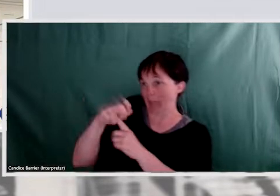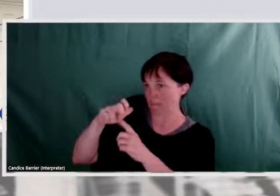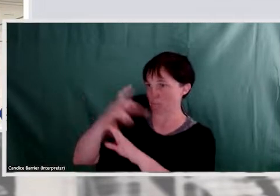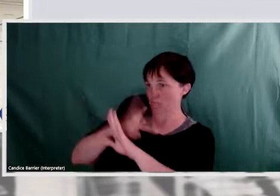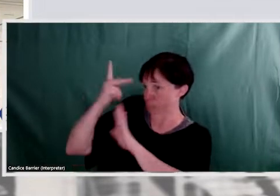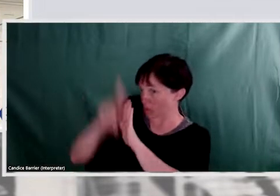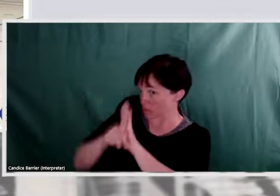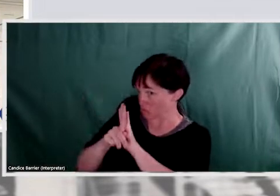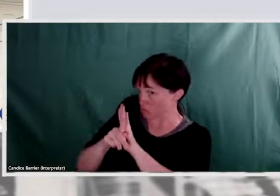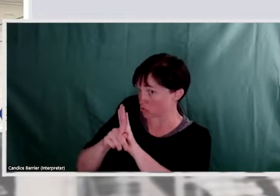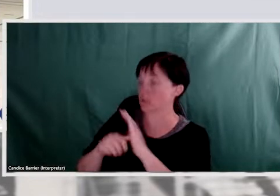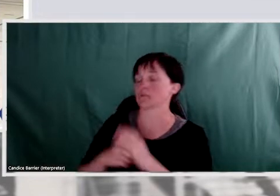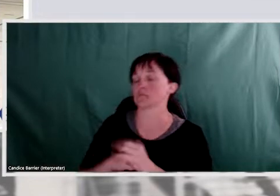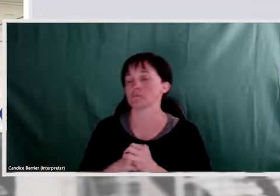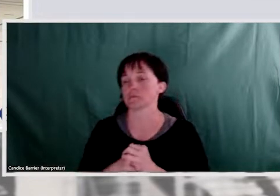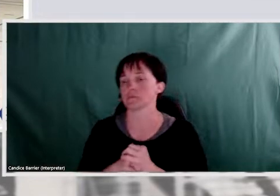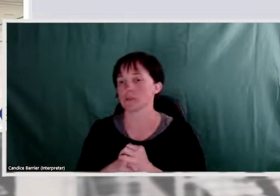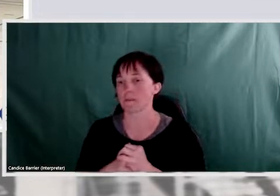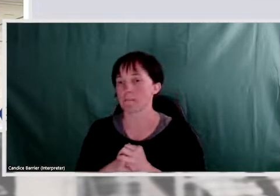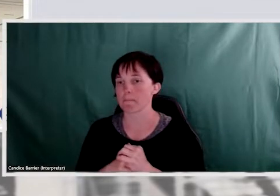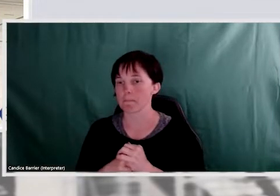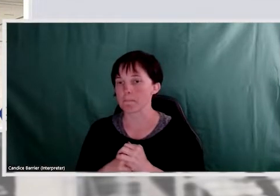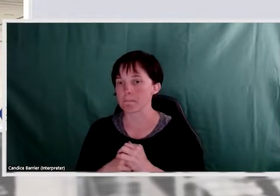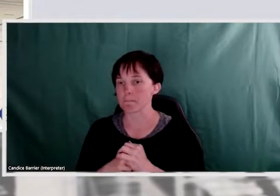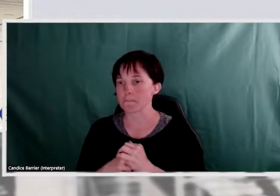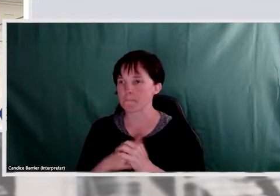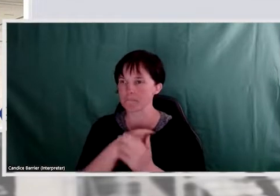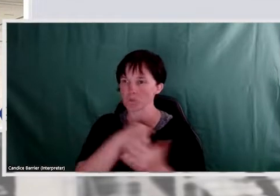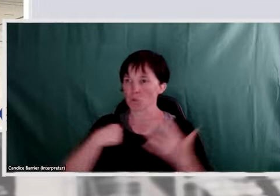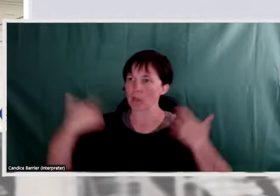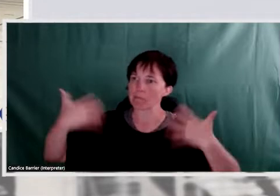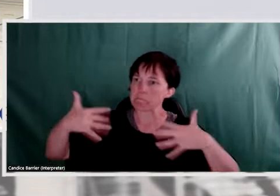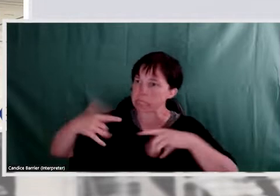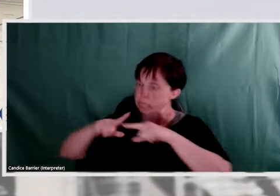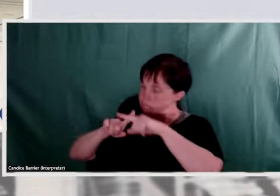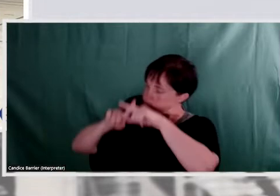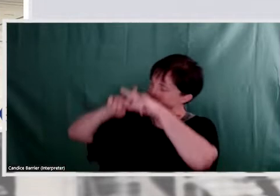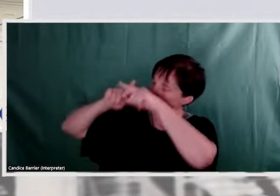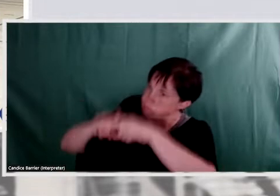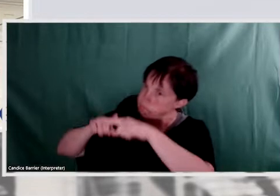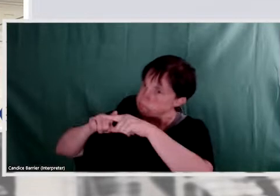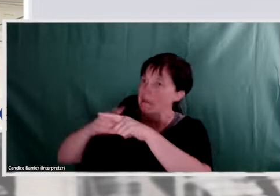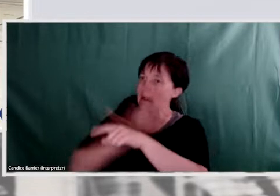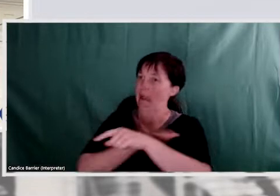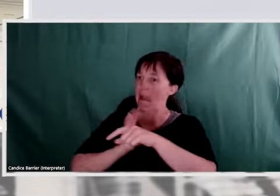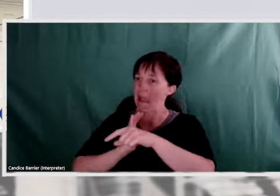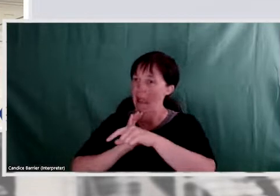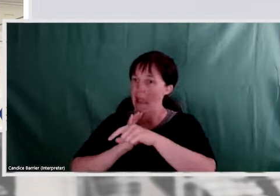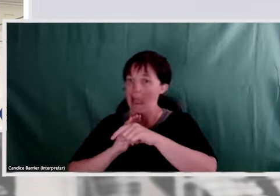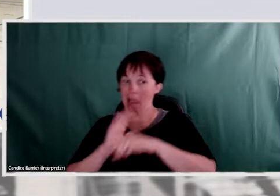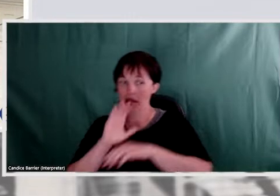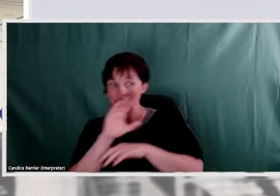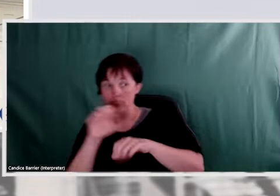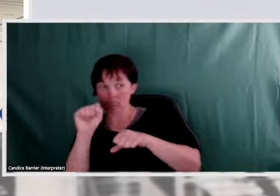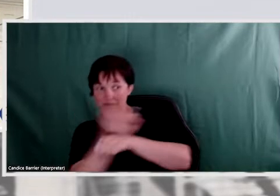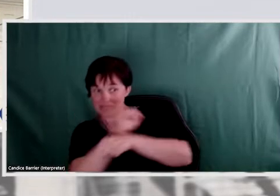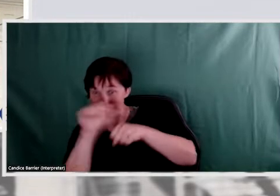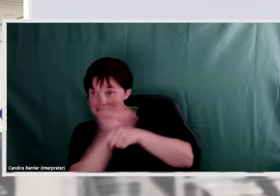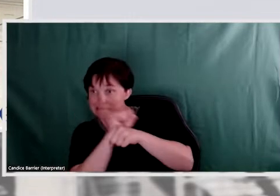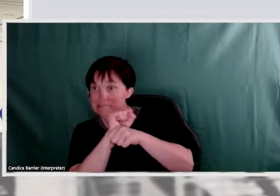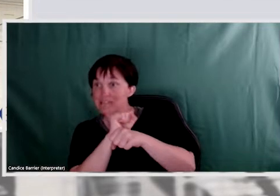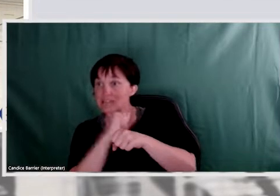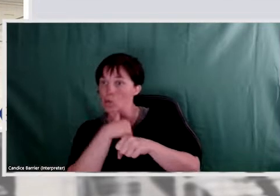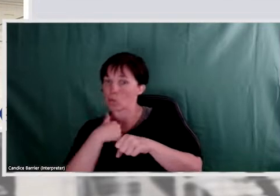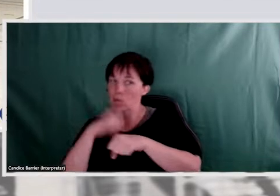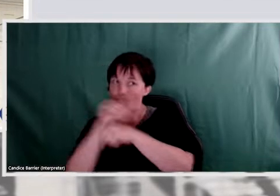because we rely on making sure that our facilities, the facilities that we jointly work in